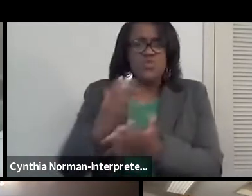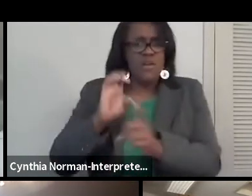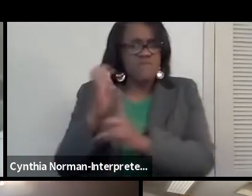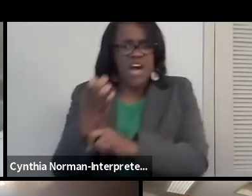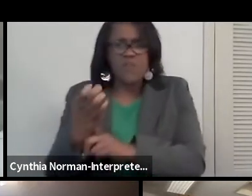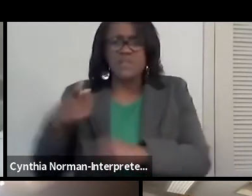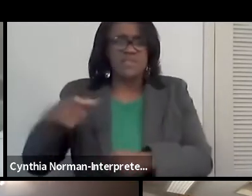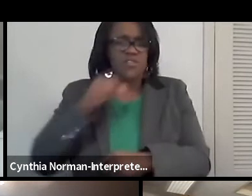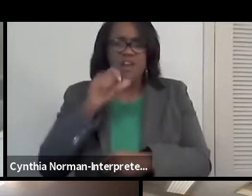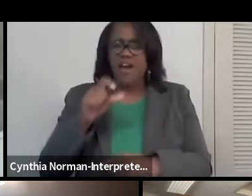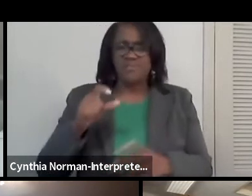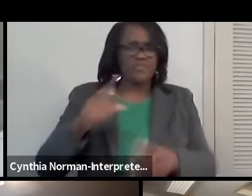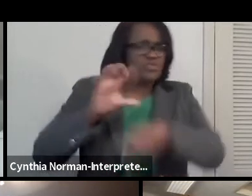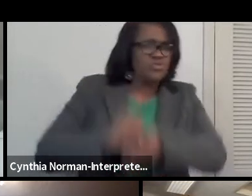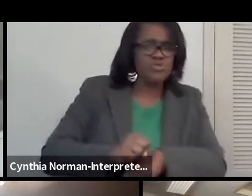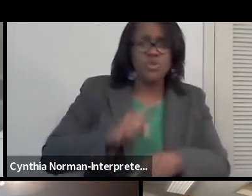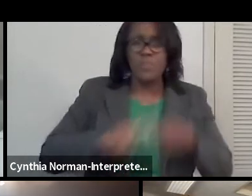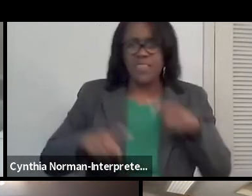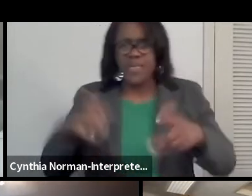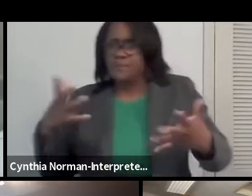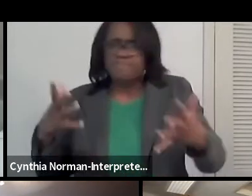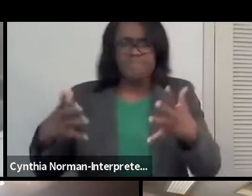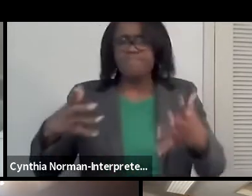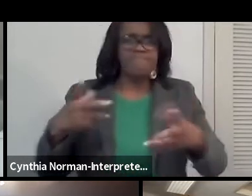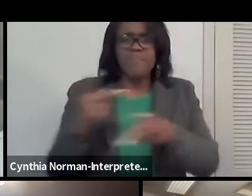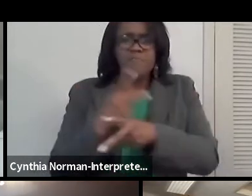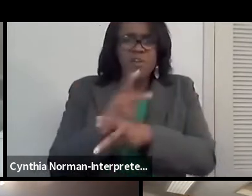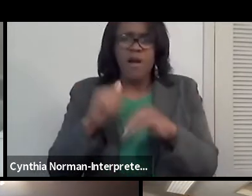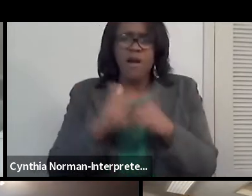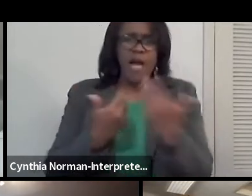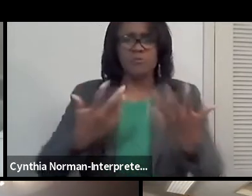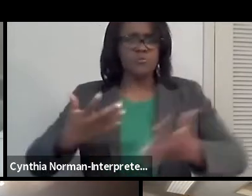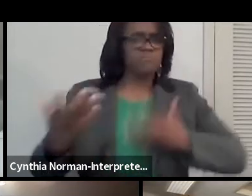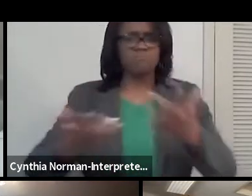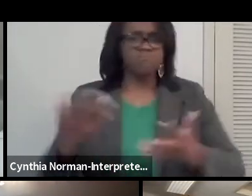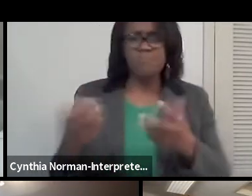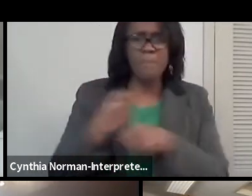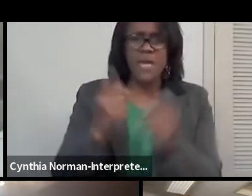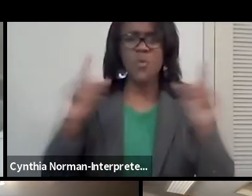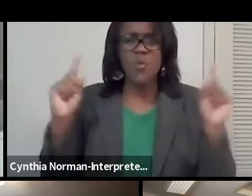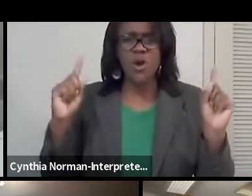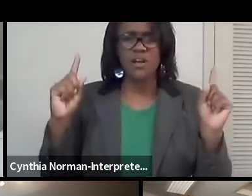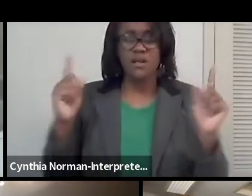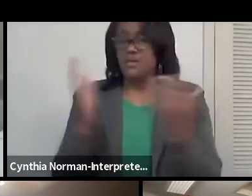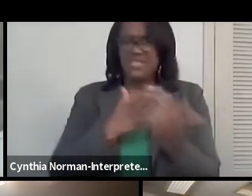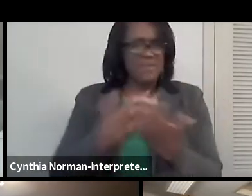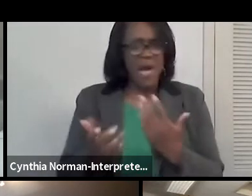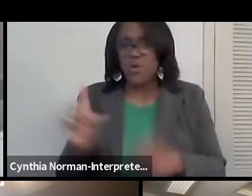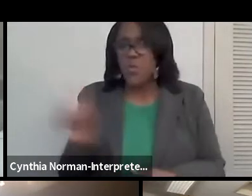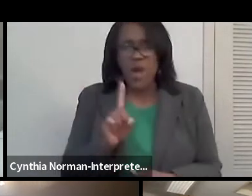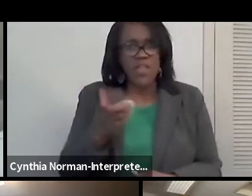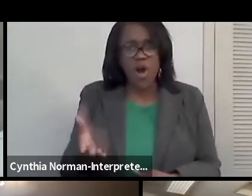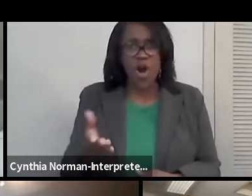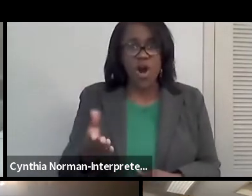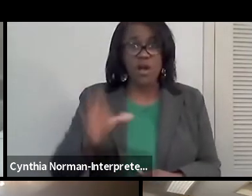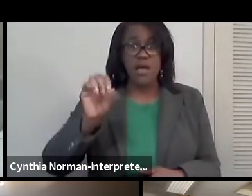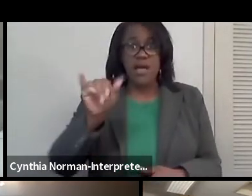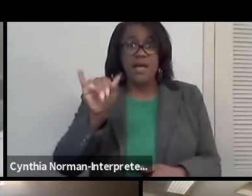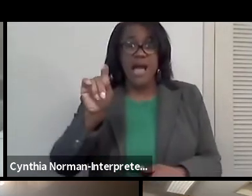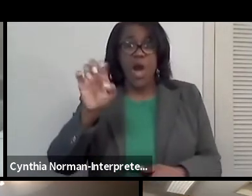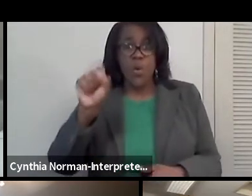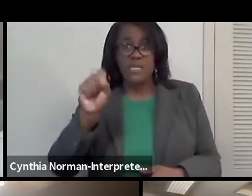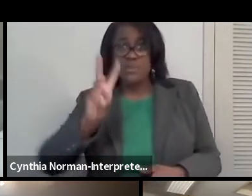aren't necessarily used to, but they find a way to scrap and make it work wherever they are. We have coyotes in the West. We have coyotes in the East.